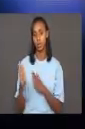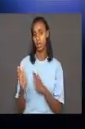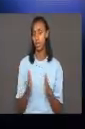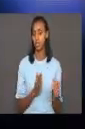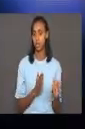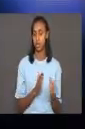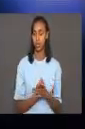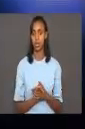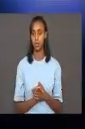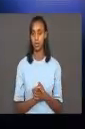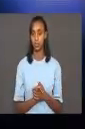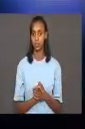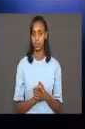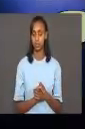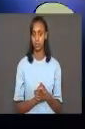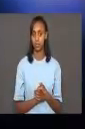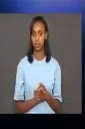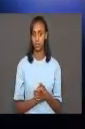Students, let's get ready.